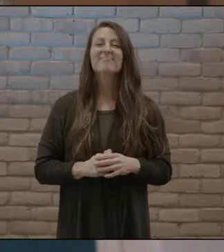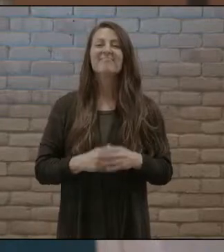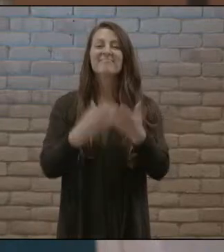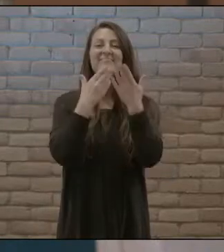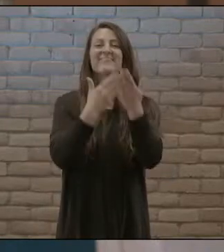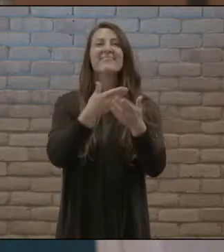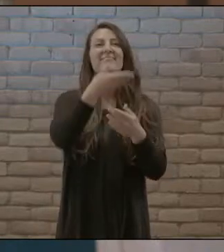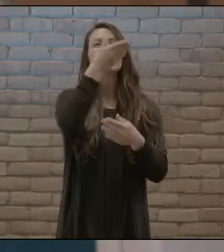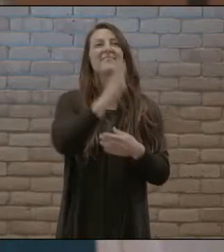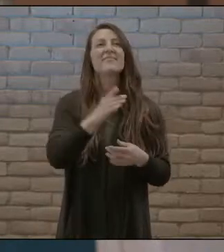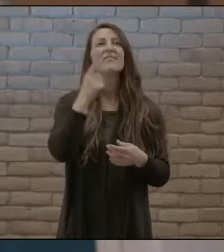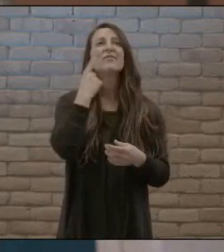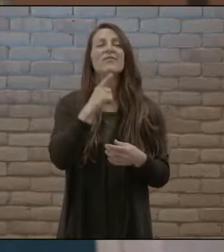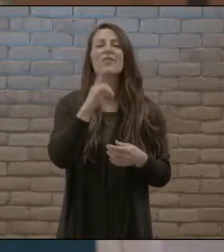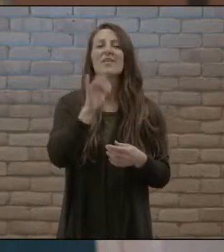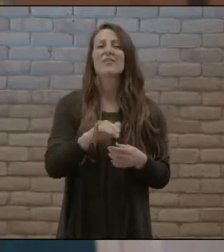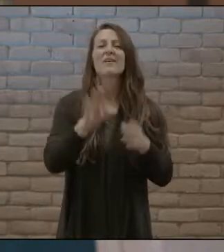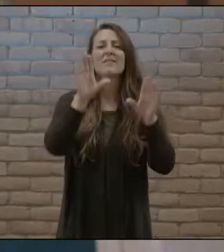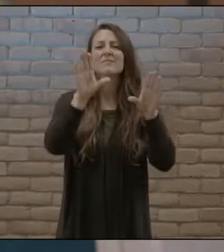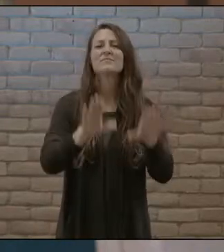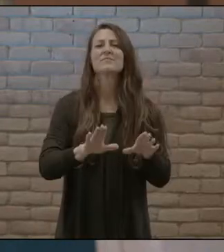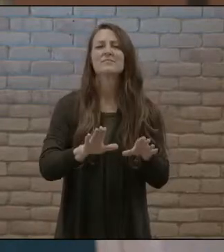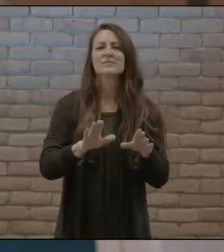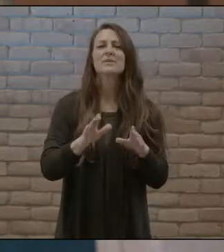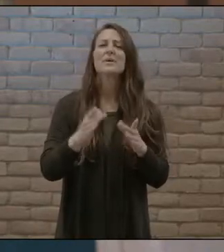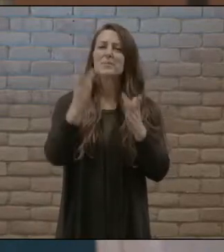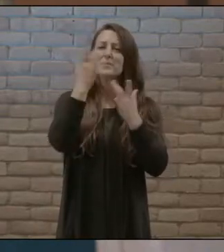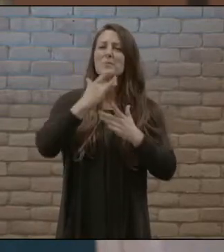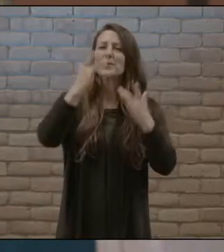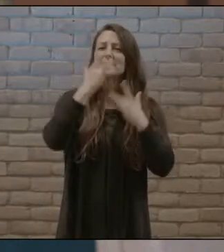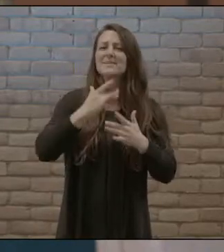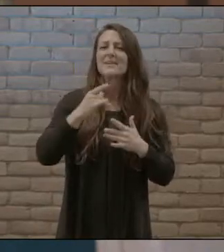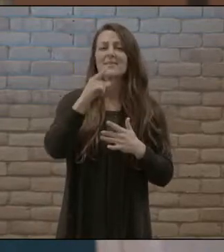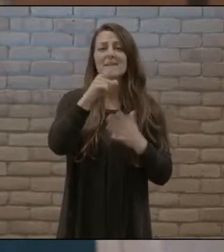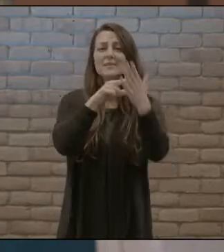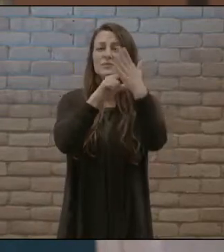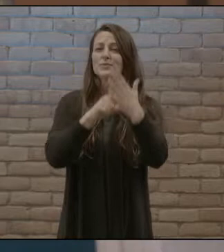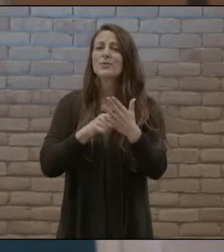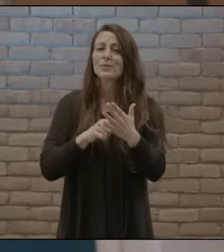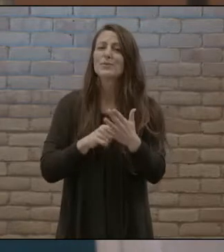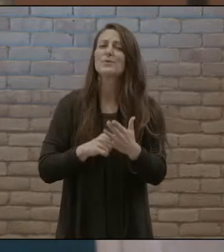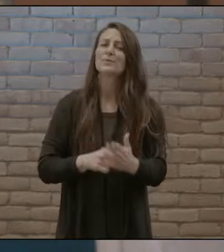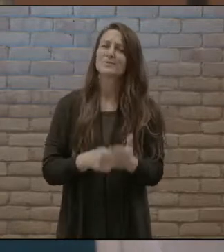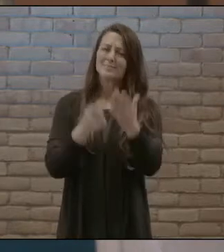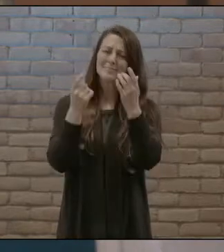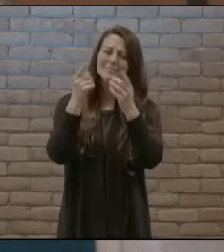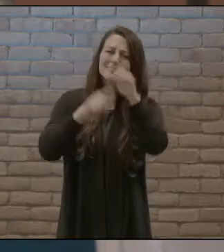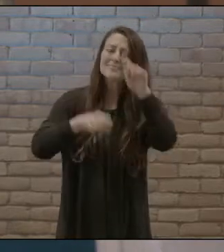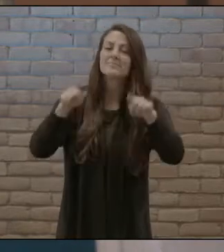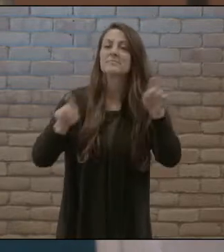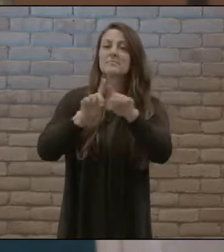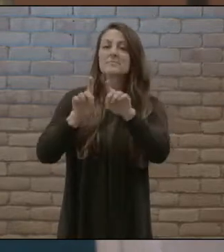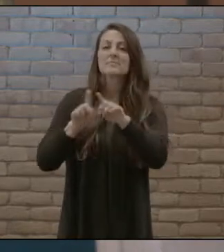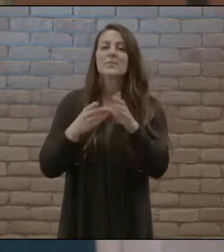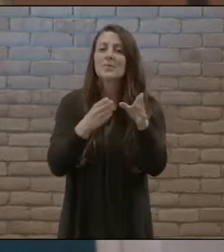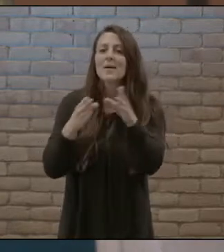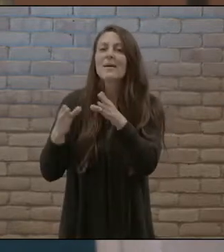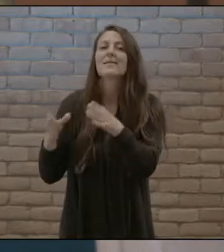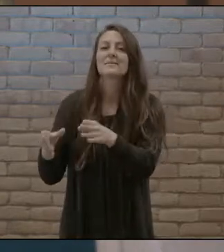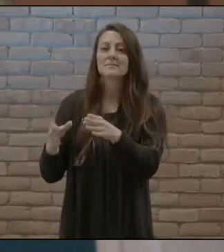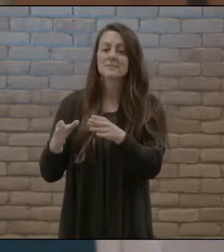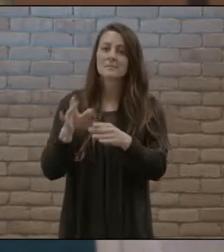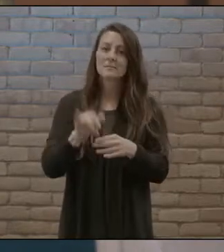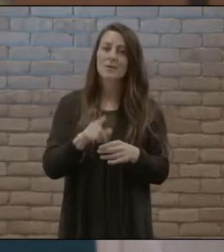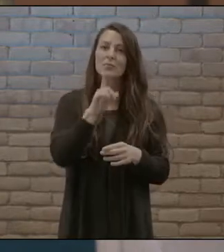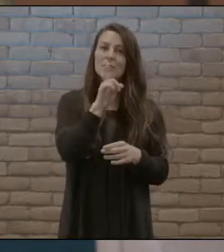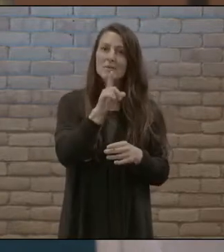Thanks be to God for the great mercy that he has shown us. And he shows us that mercy in so many different ways, ways that are real